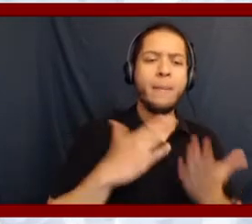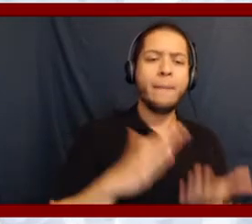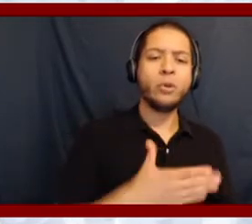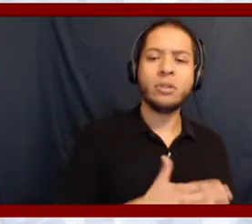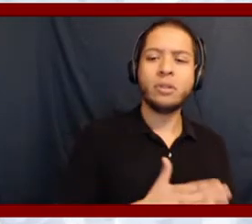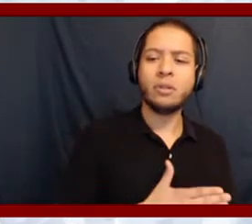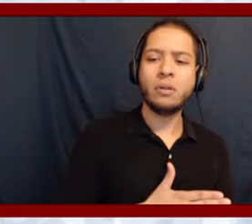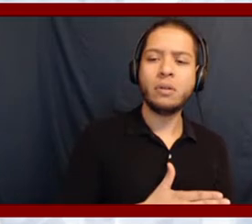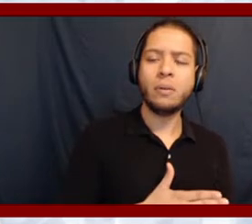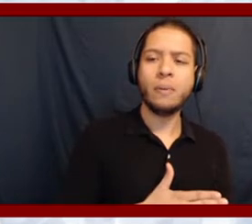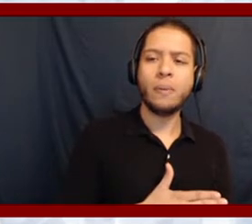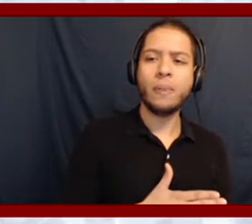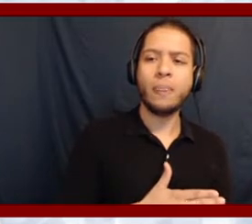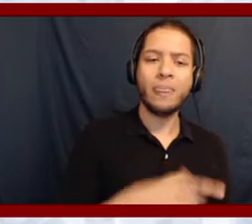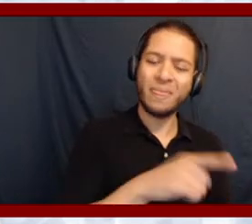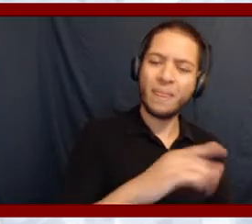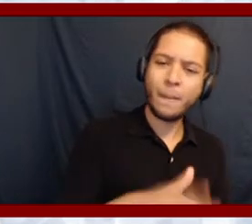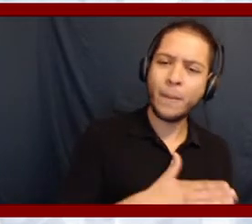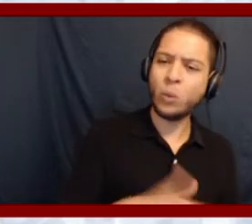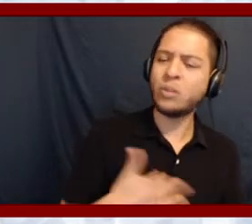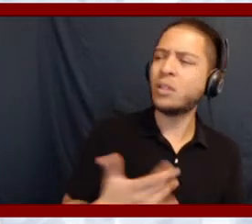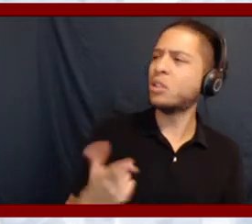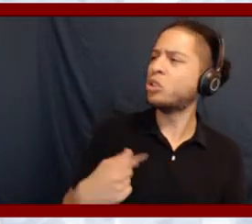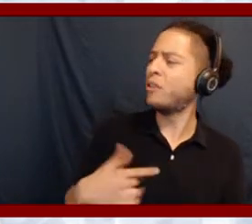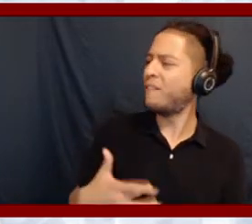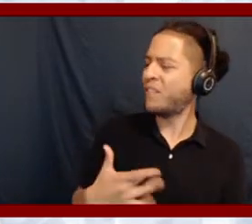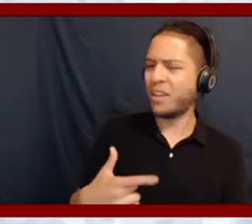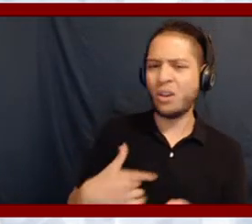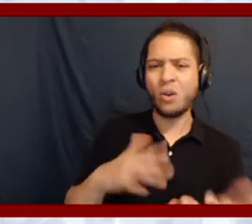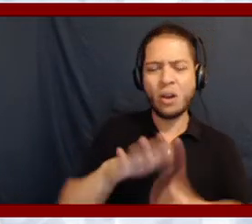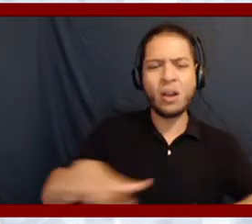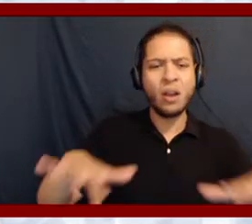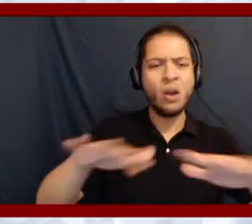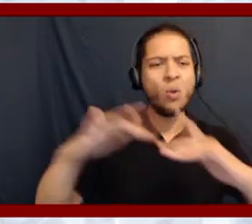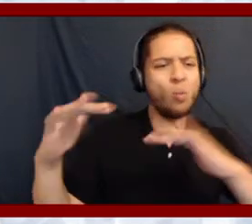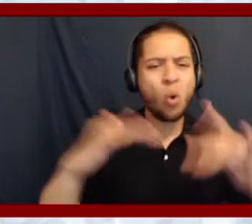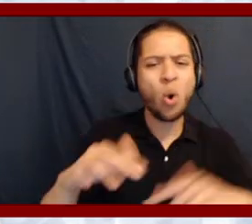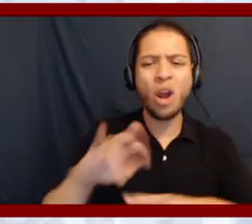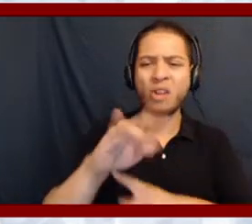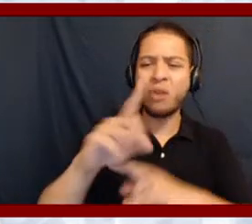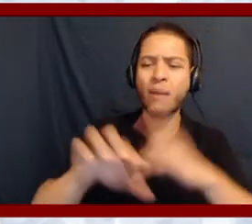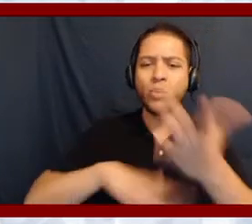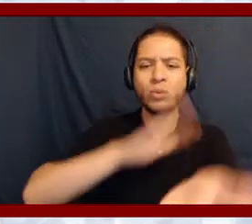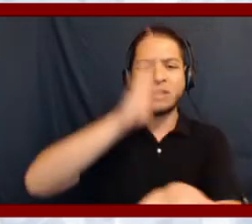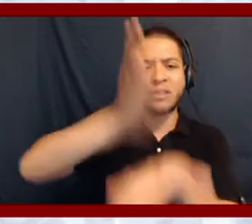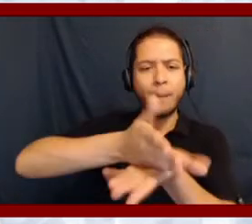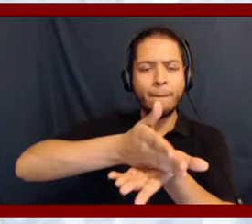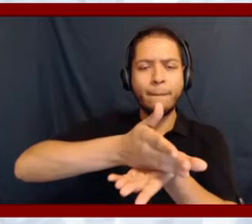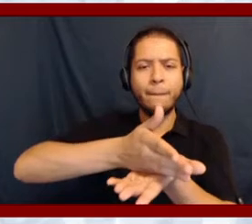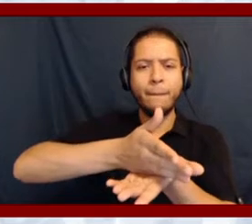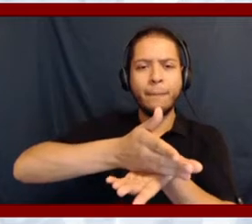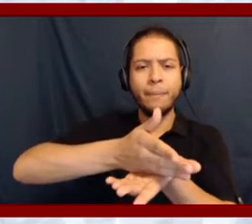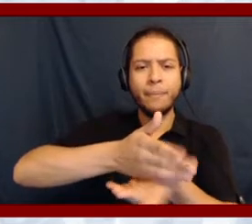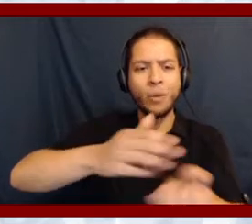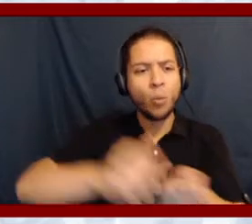crime shall cease, and the hearts of men grown tender